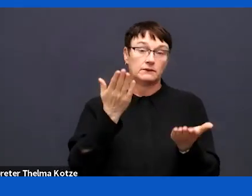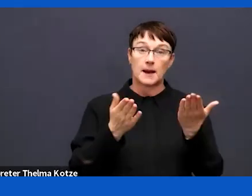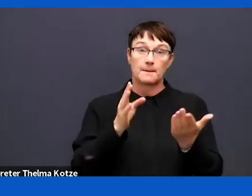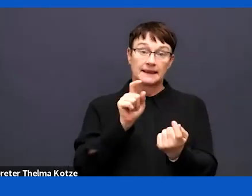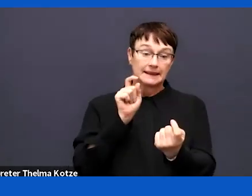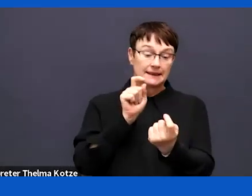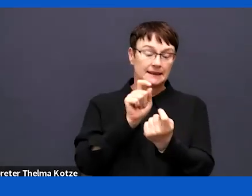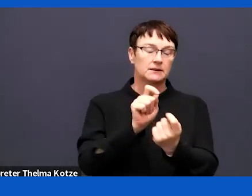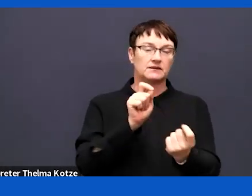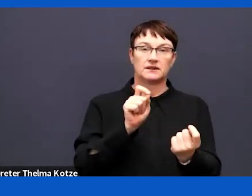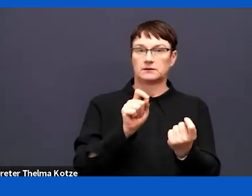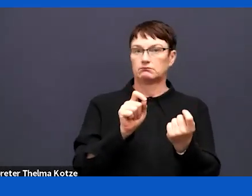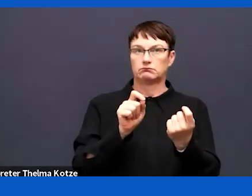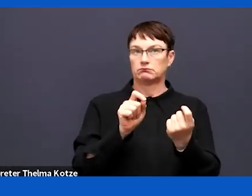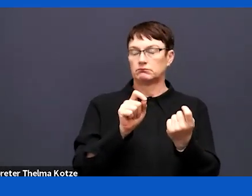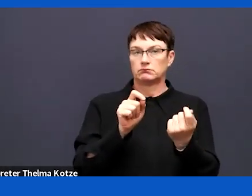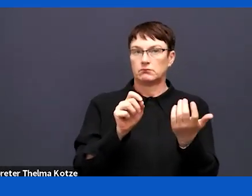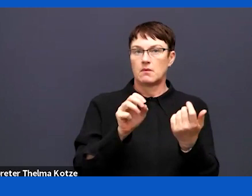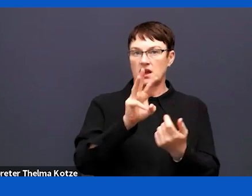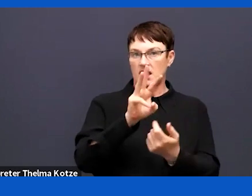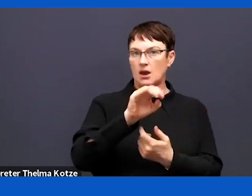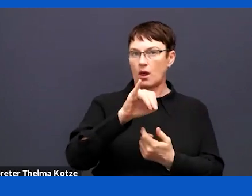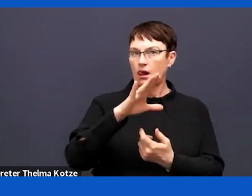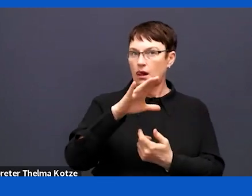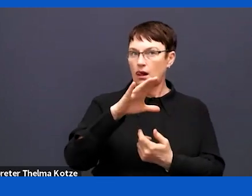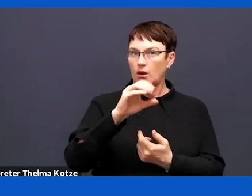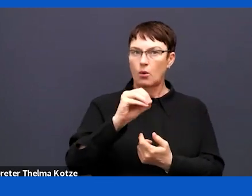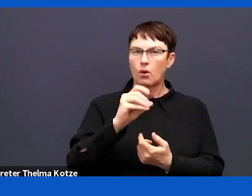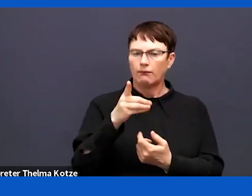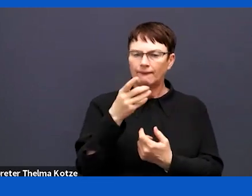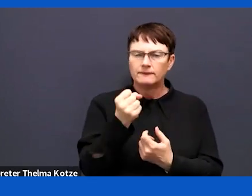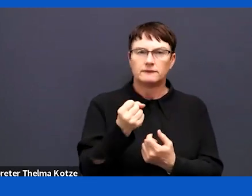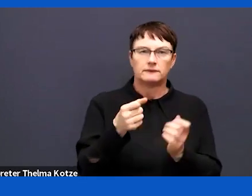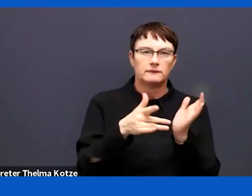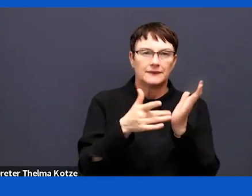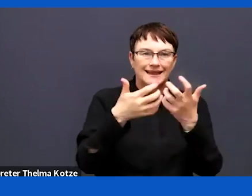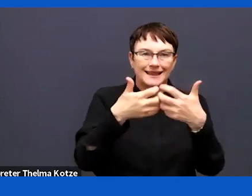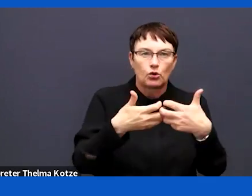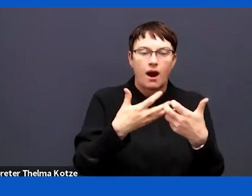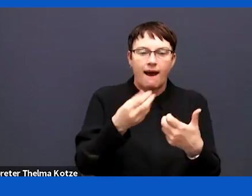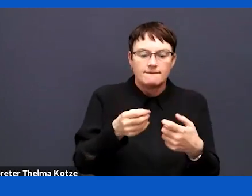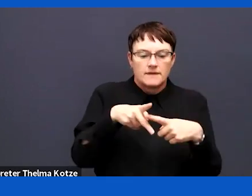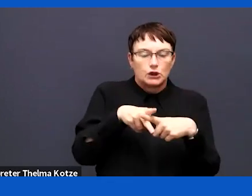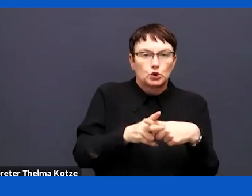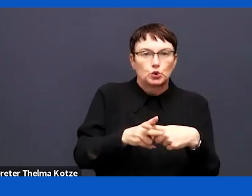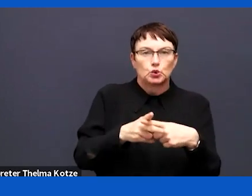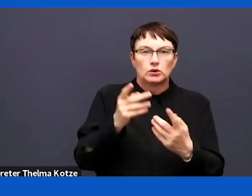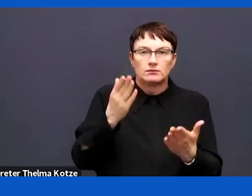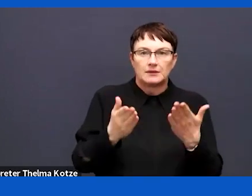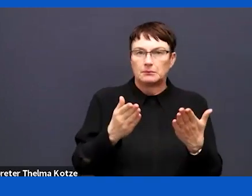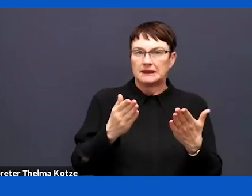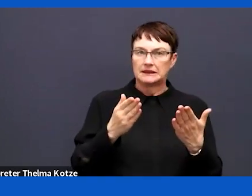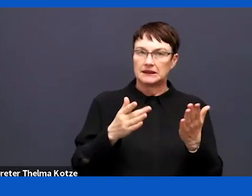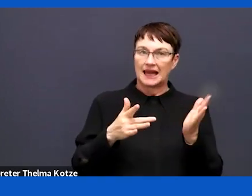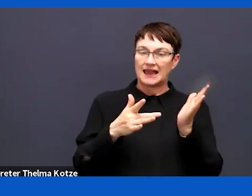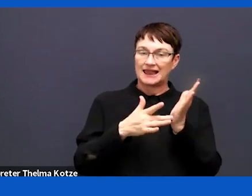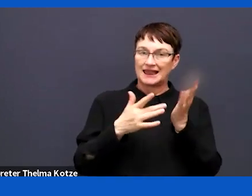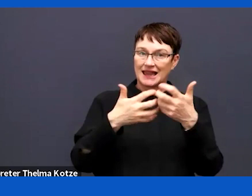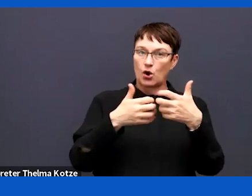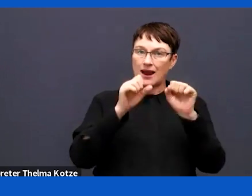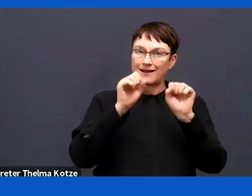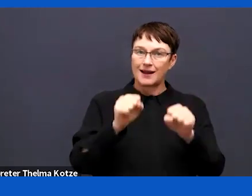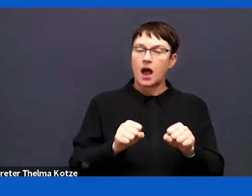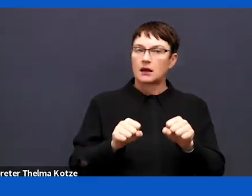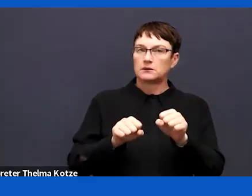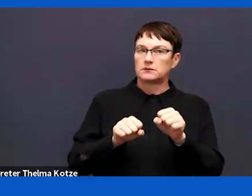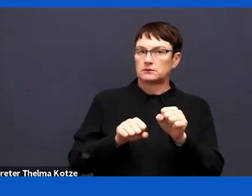the tools and everything like that that the new technology could disrupt the whole testing procedures and all of that, or is it more from the user